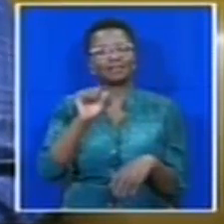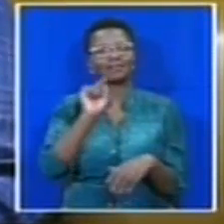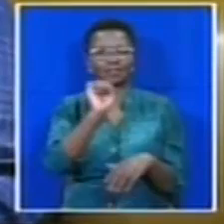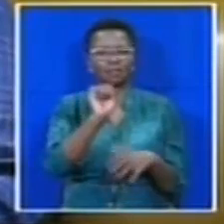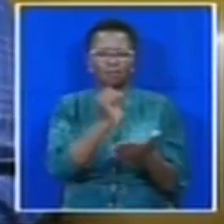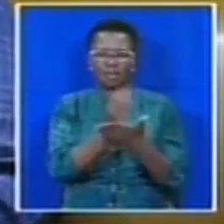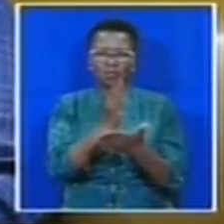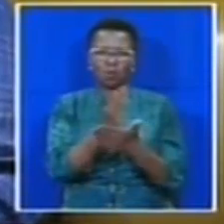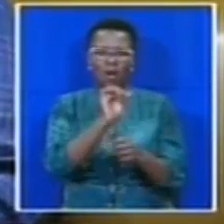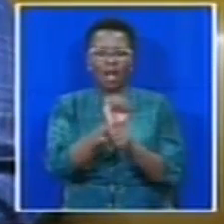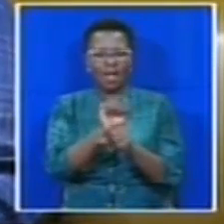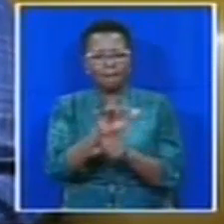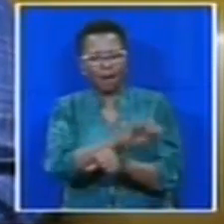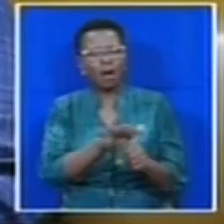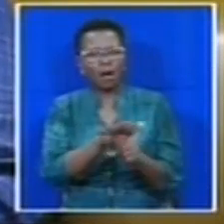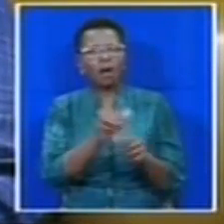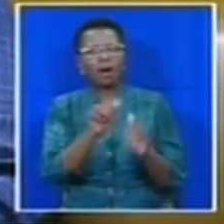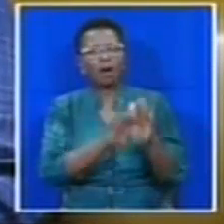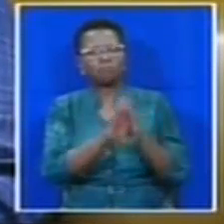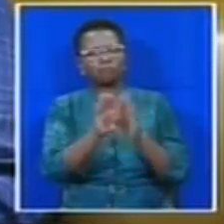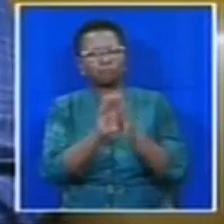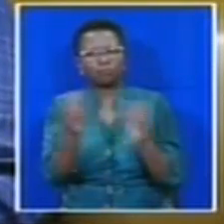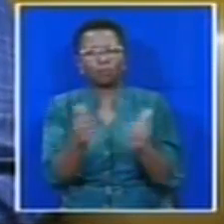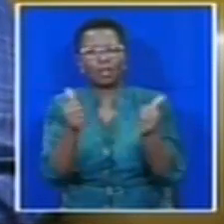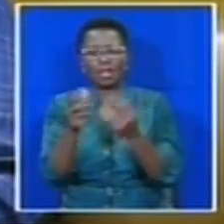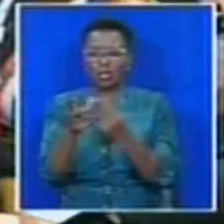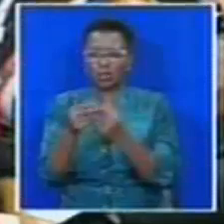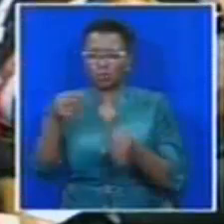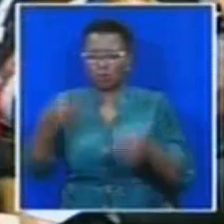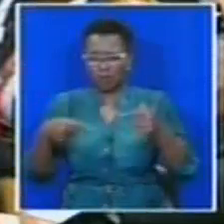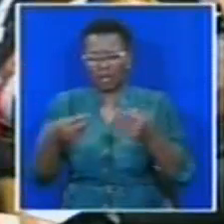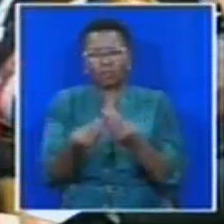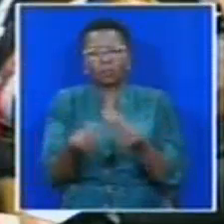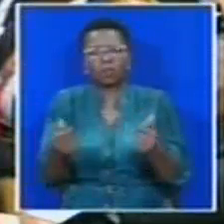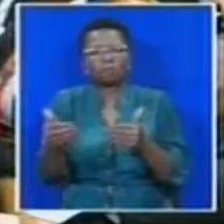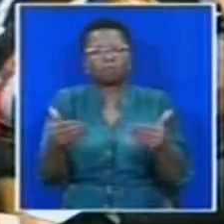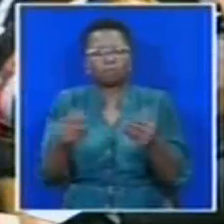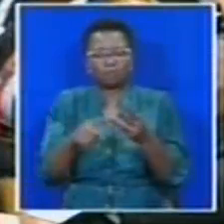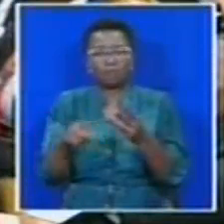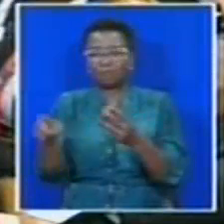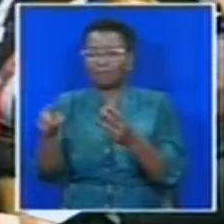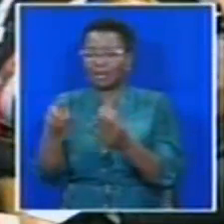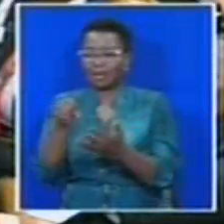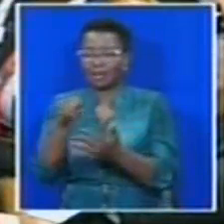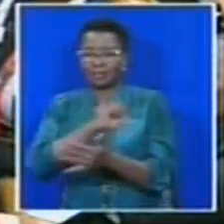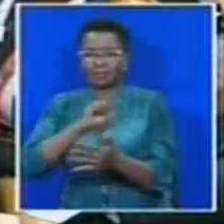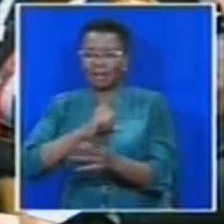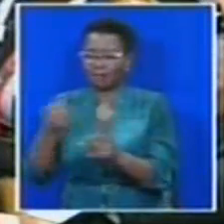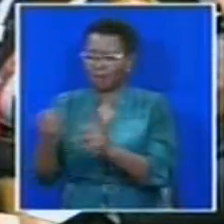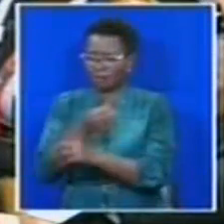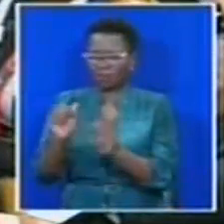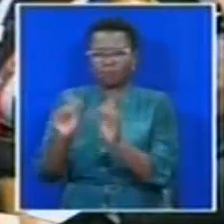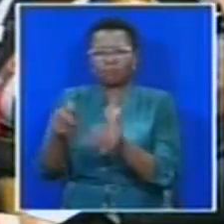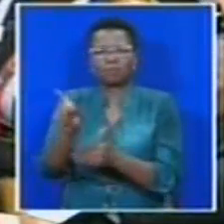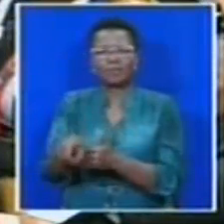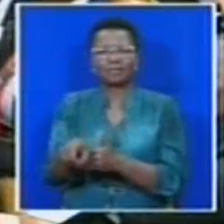market institutions, manage industrial disputes better, and protect vulnerable workers. Our competition authorities